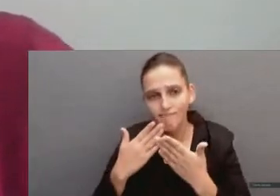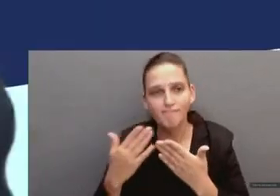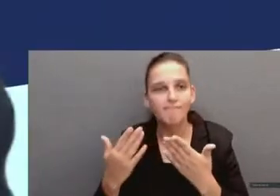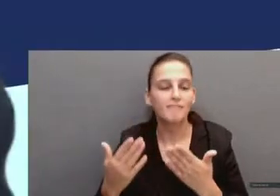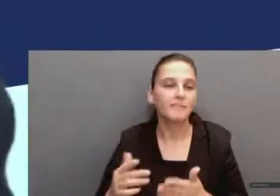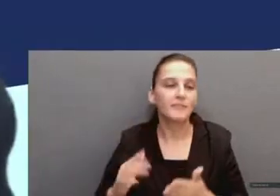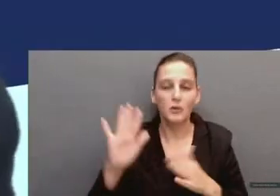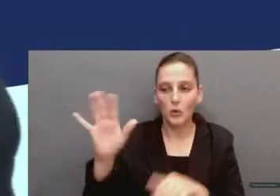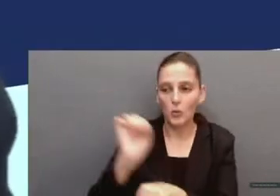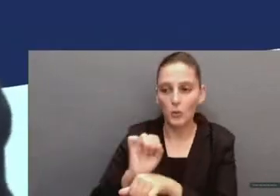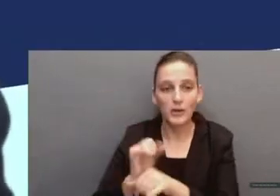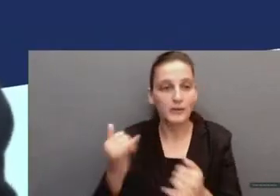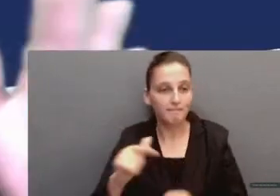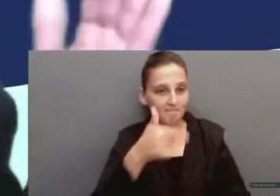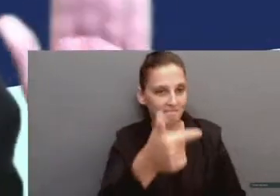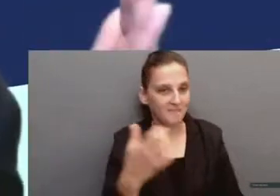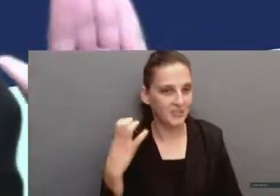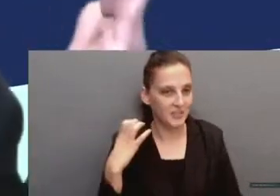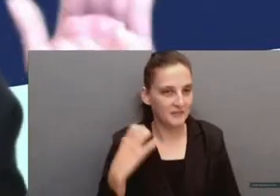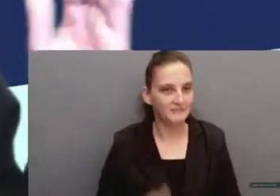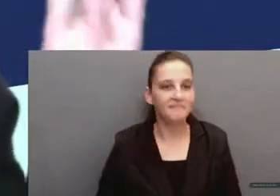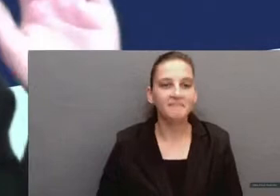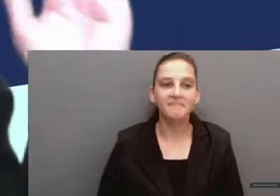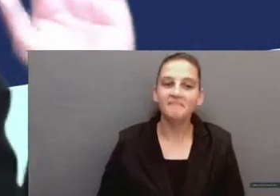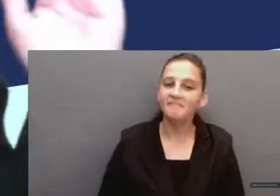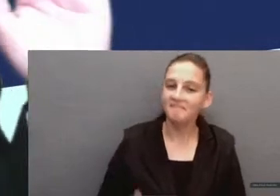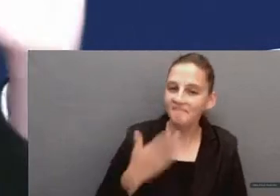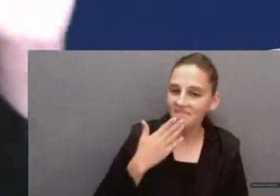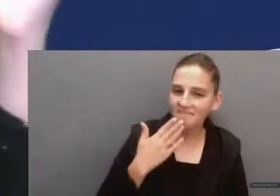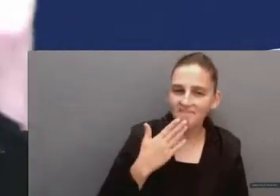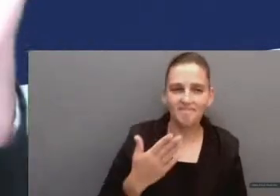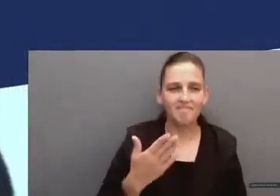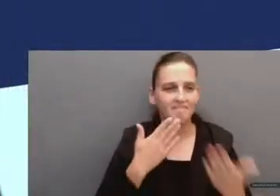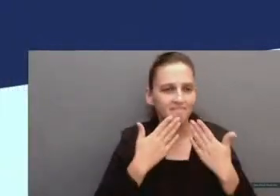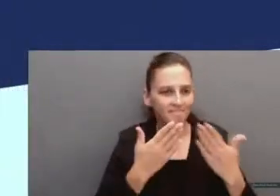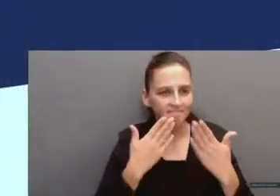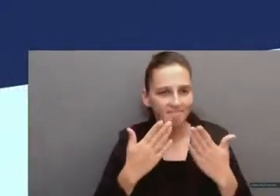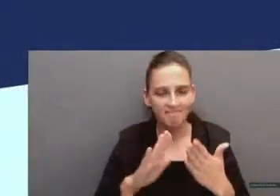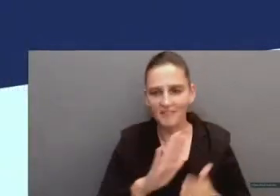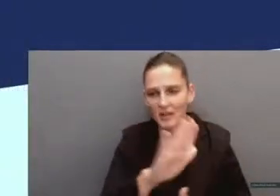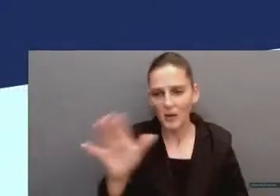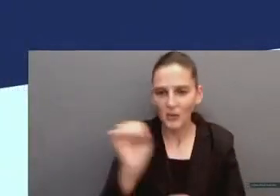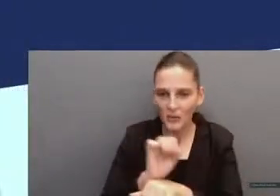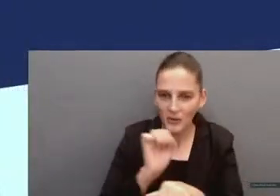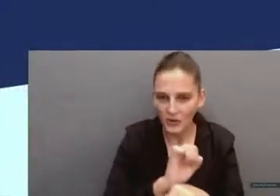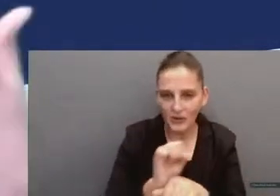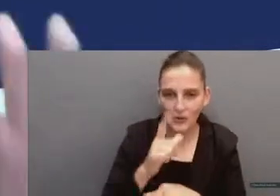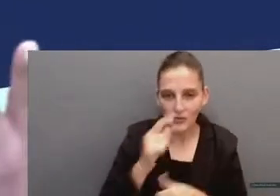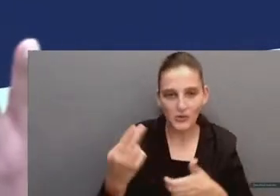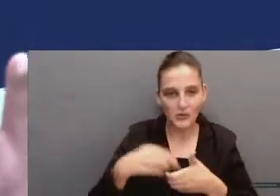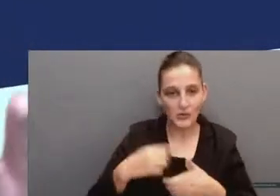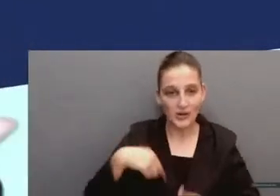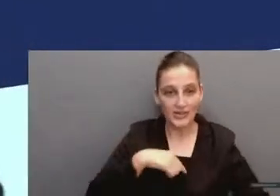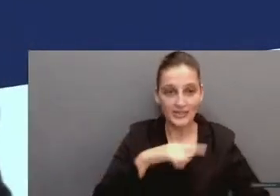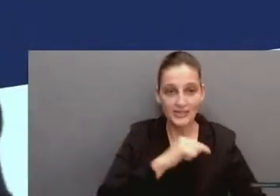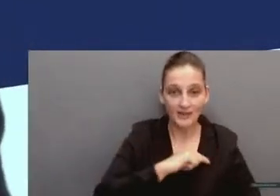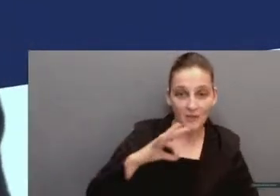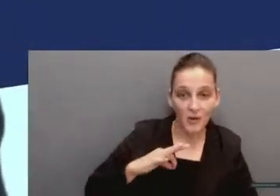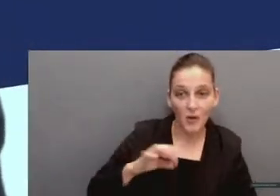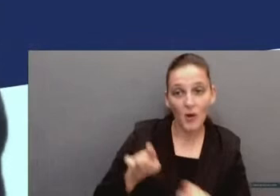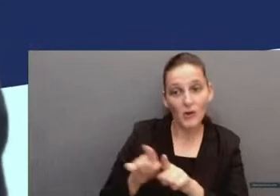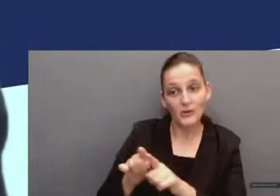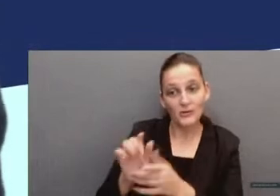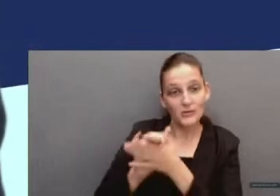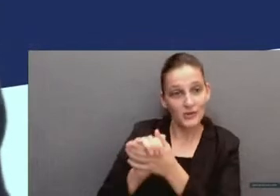Chair. Thank you so much. Just a great thank you for all of those folks who joined me in that task force to say, as well as congratulations